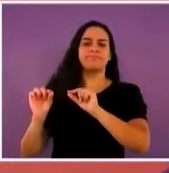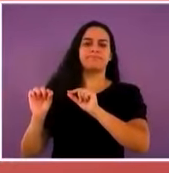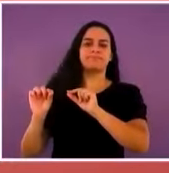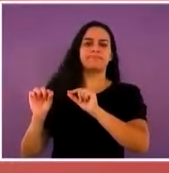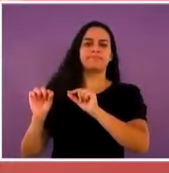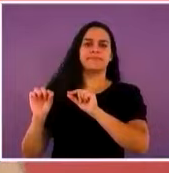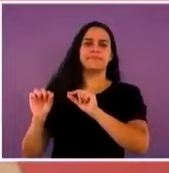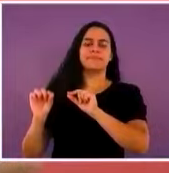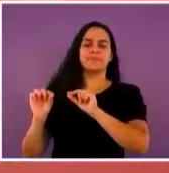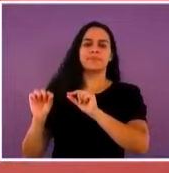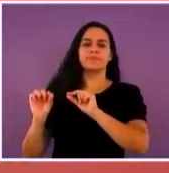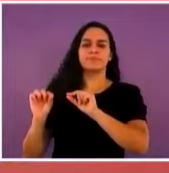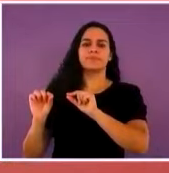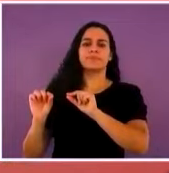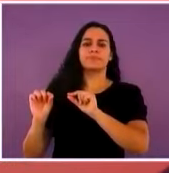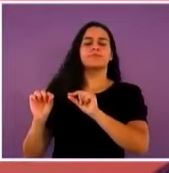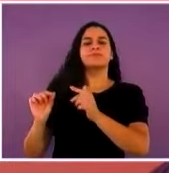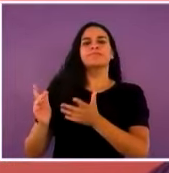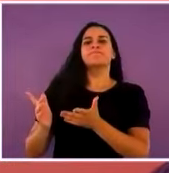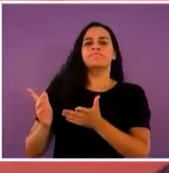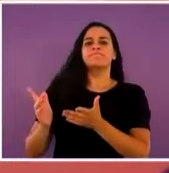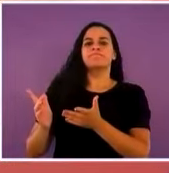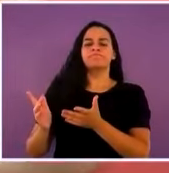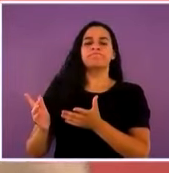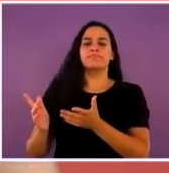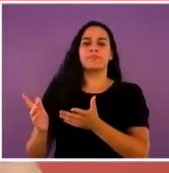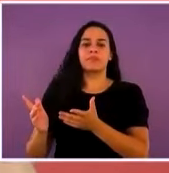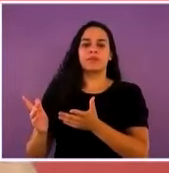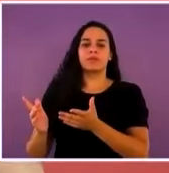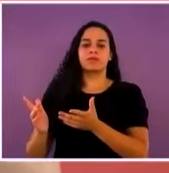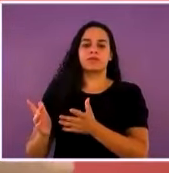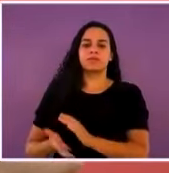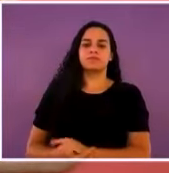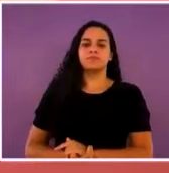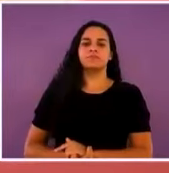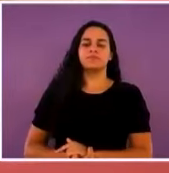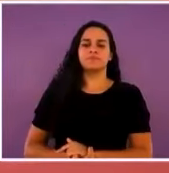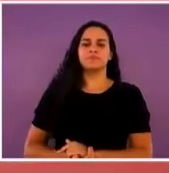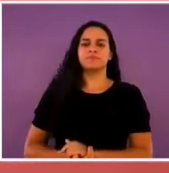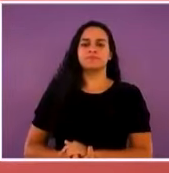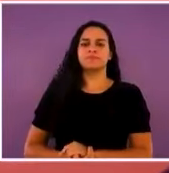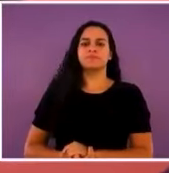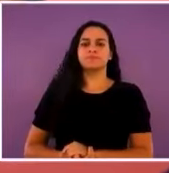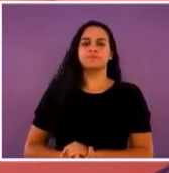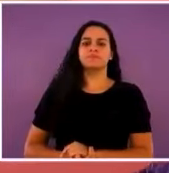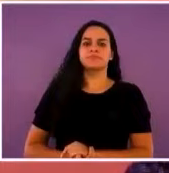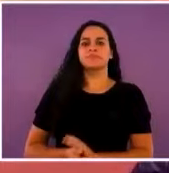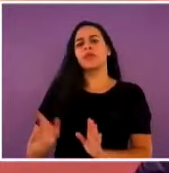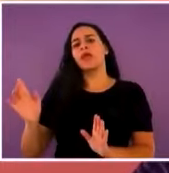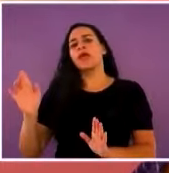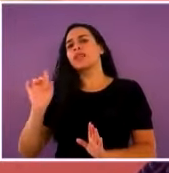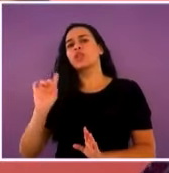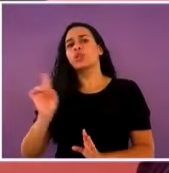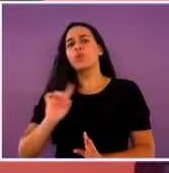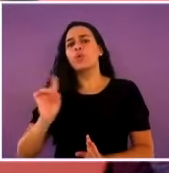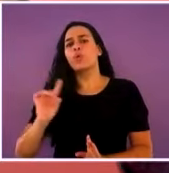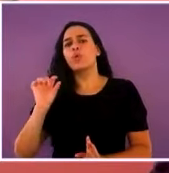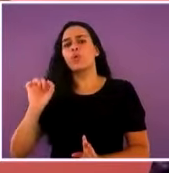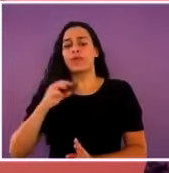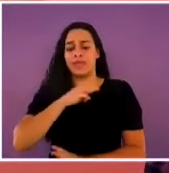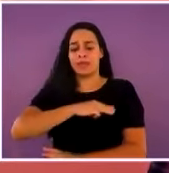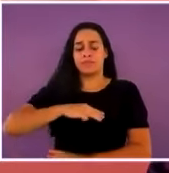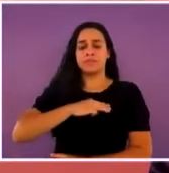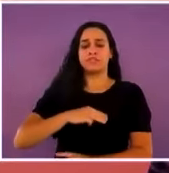activity of preaching the gospel to those who are lost. Não é o sentido de que missão